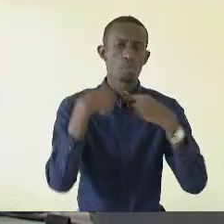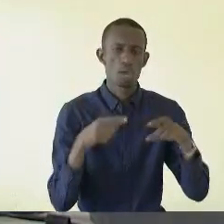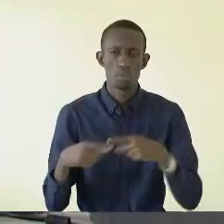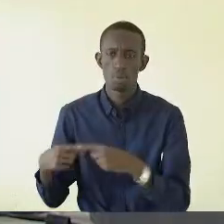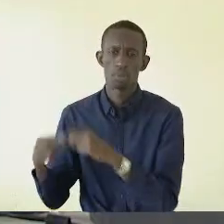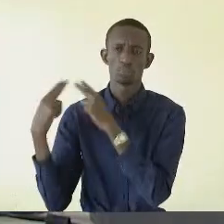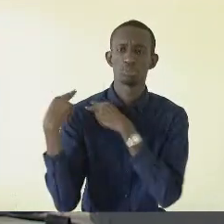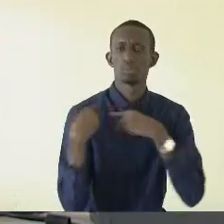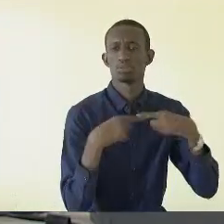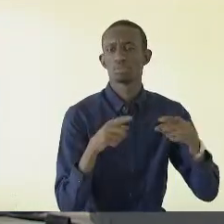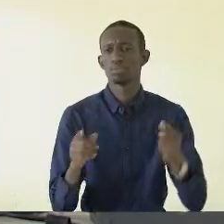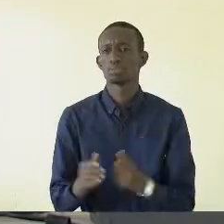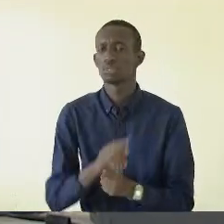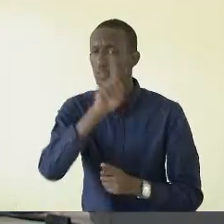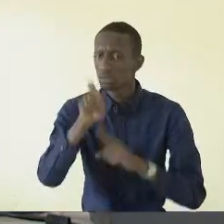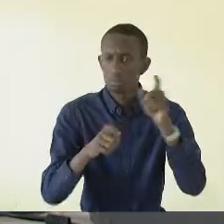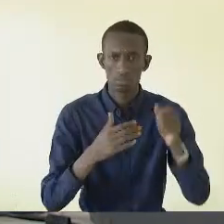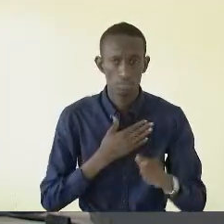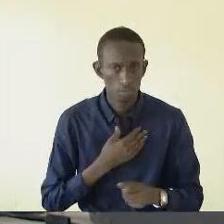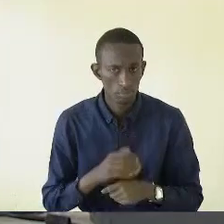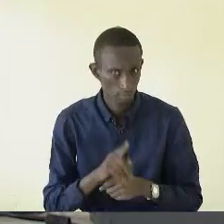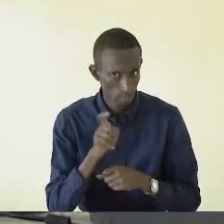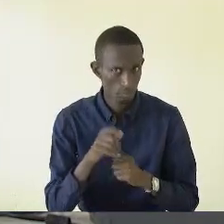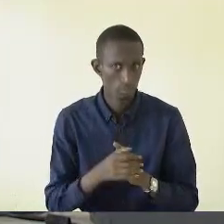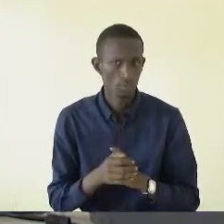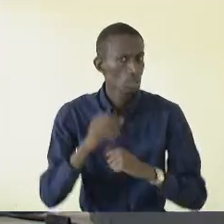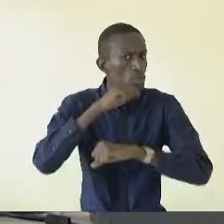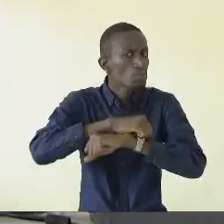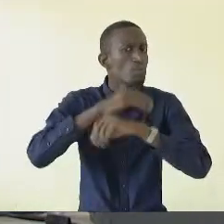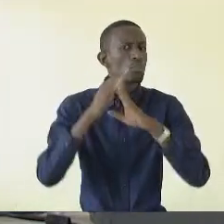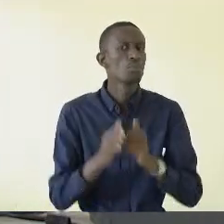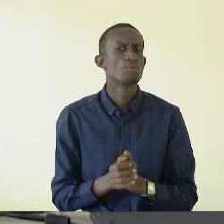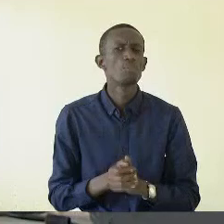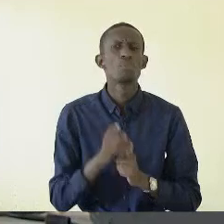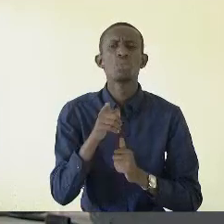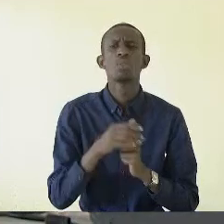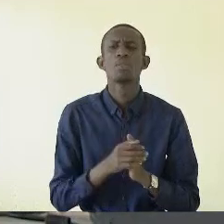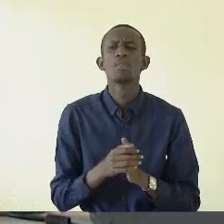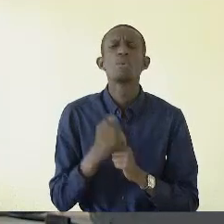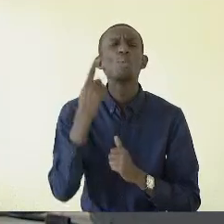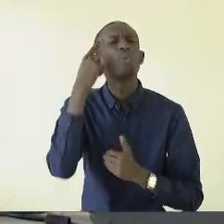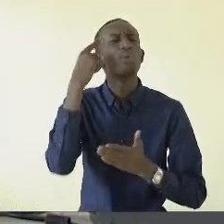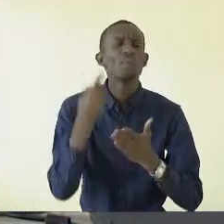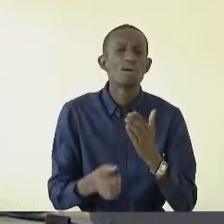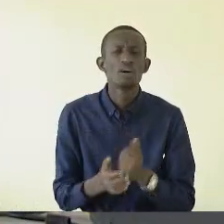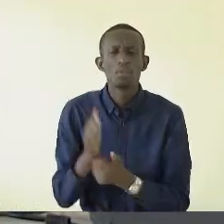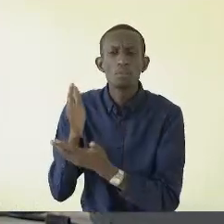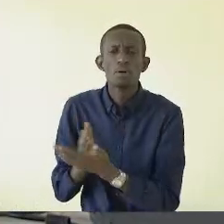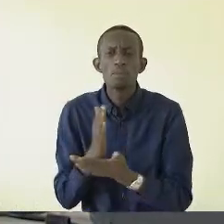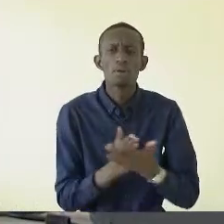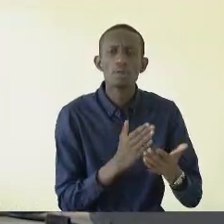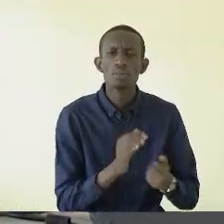functions. My question is, students, what are the main parts of a